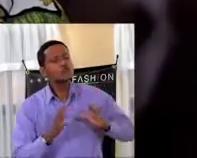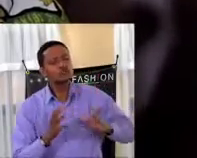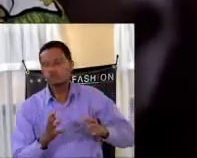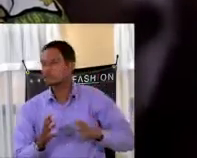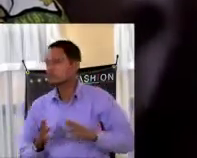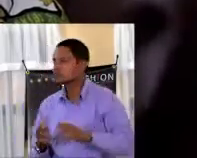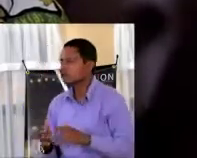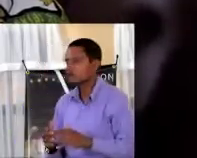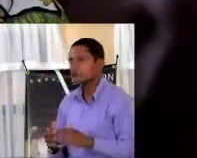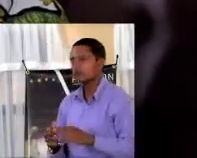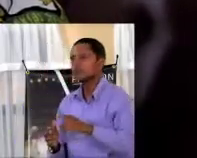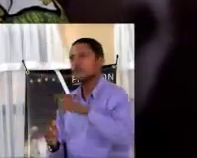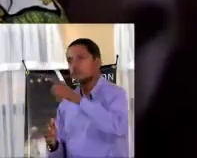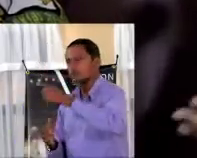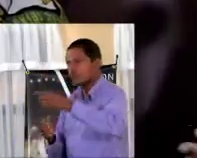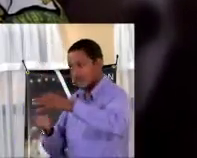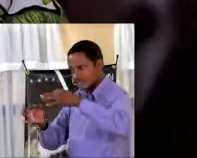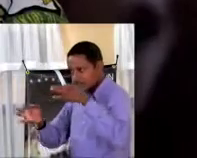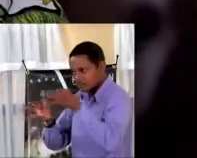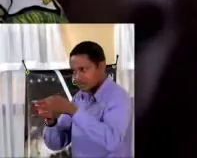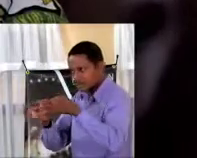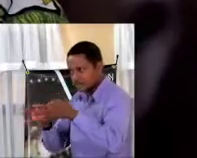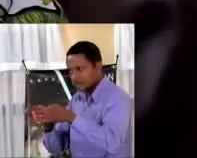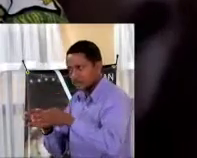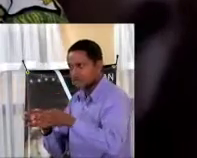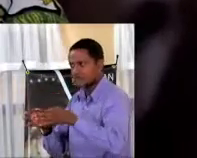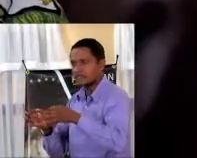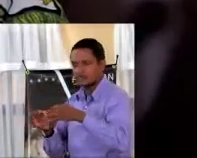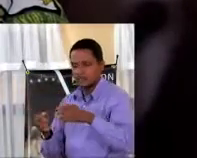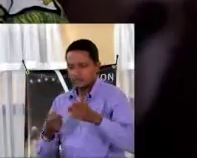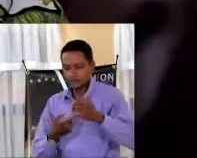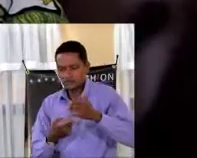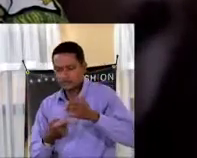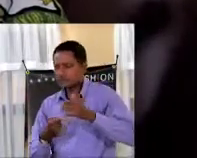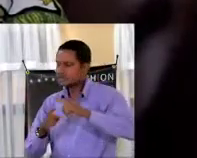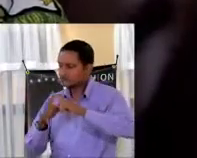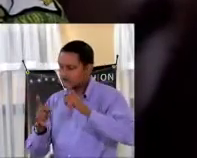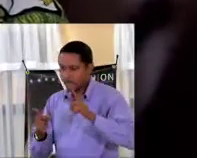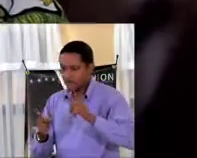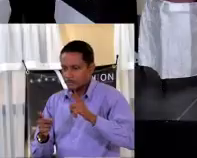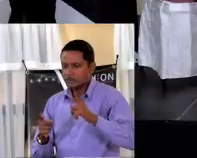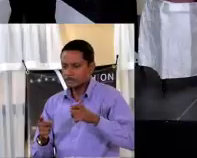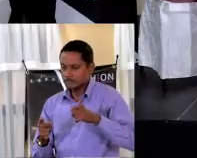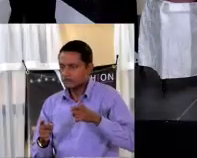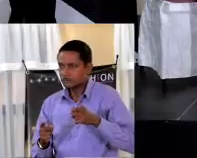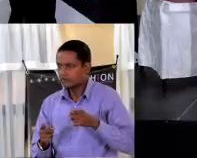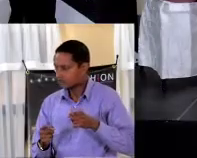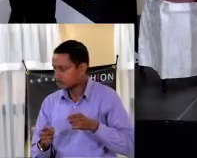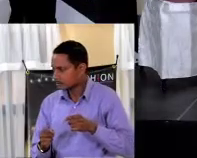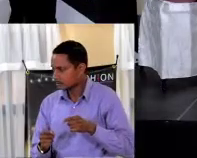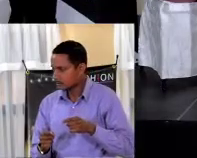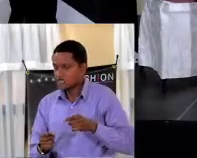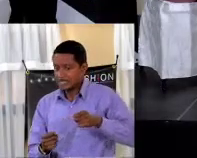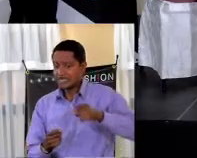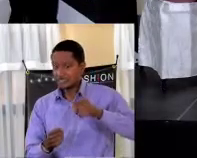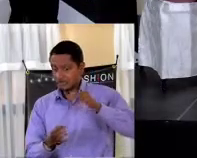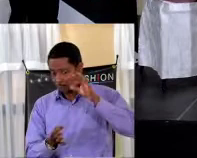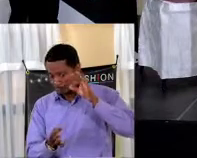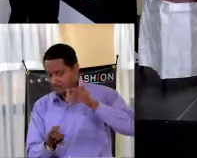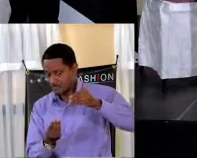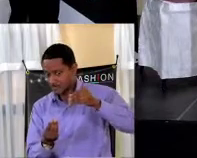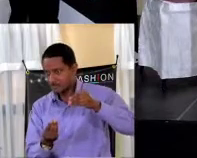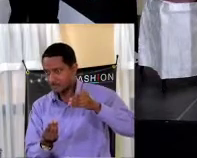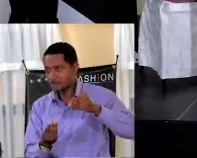That story, that uniqueness that you're referring to, it's an intangible quality, you know, but just as valuable